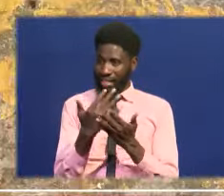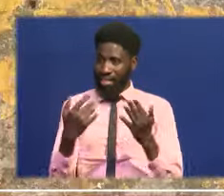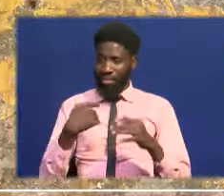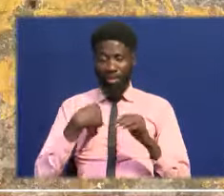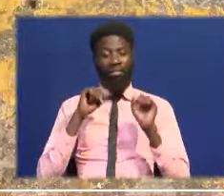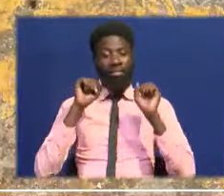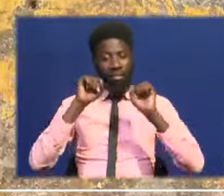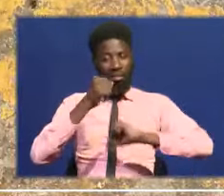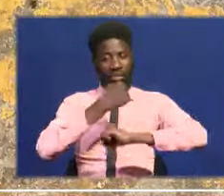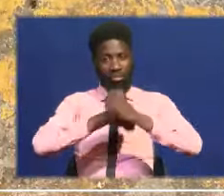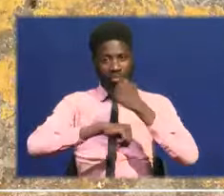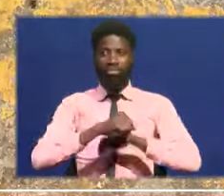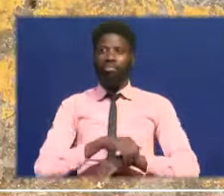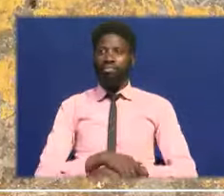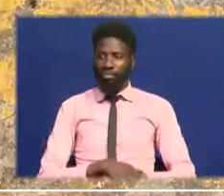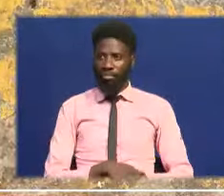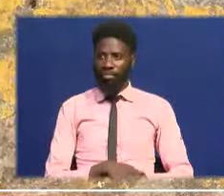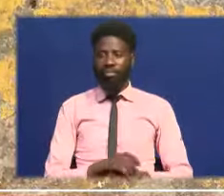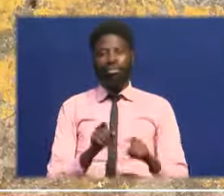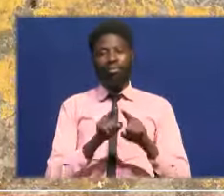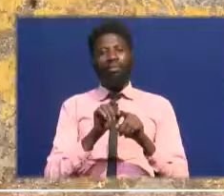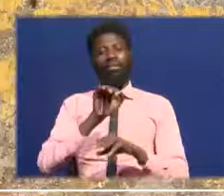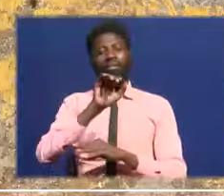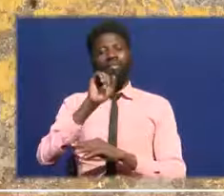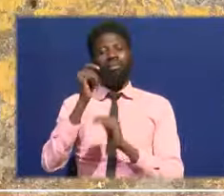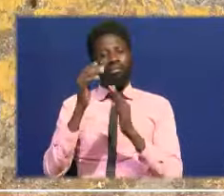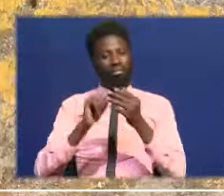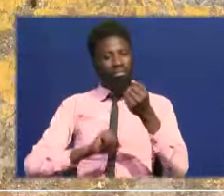do it. Additionally, he is calling on Kenyans to